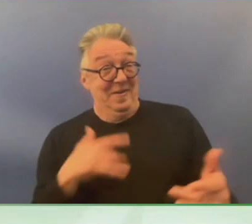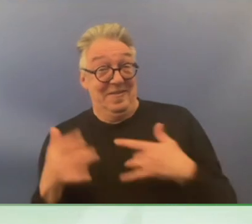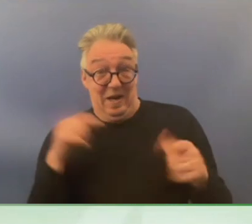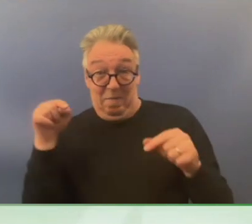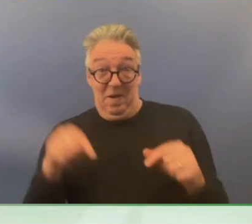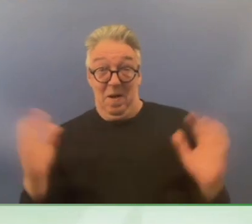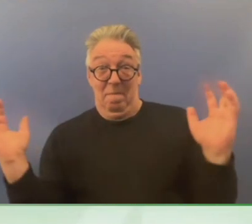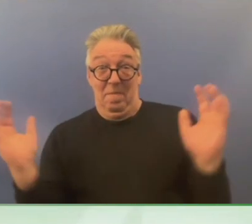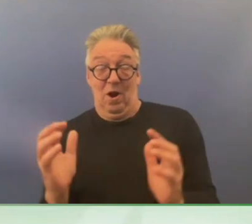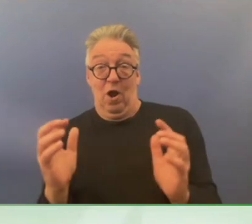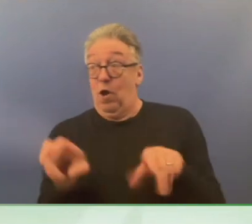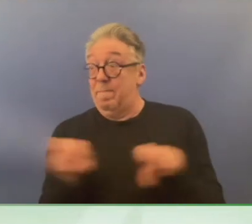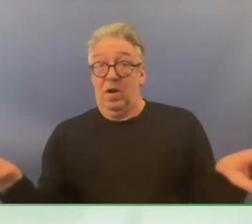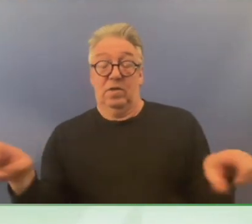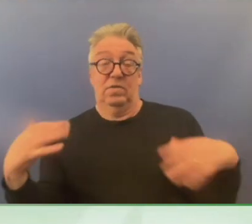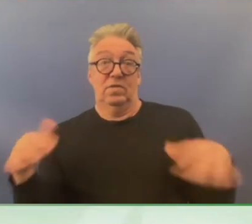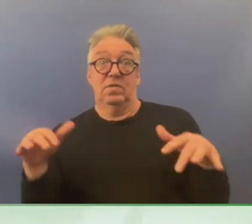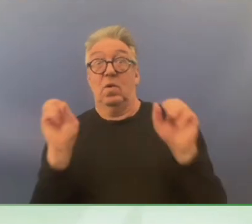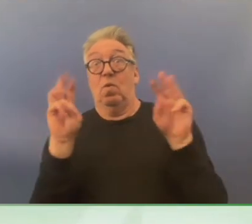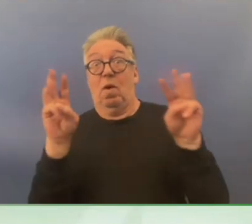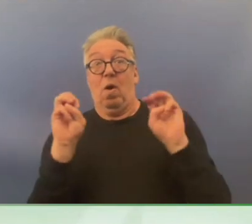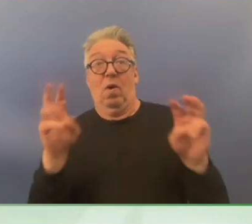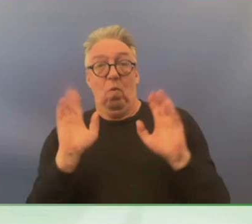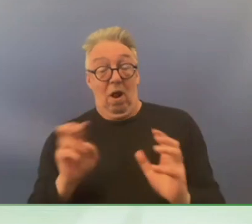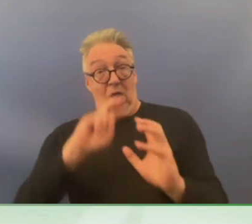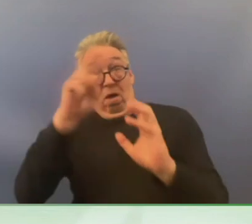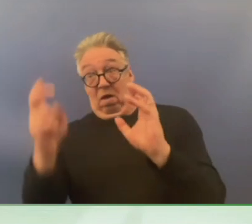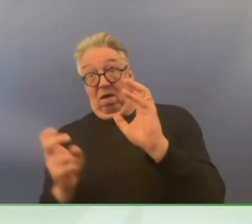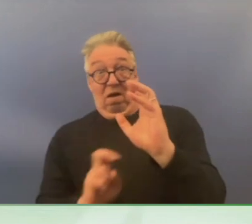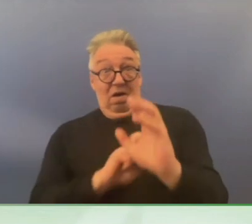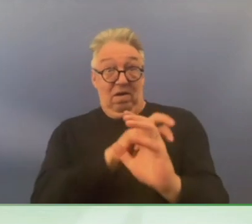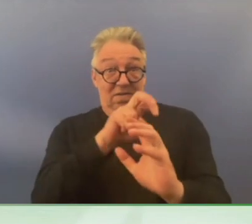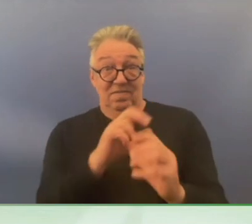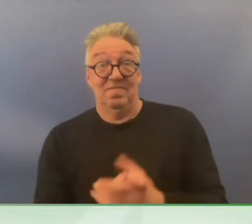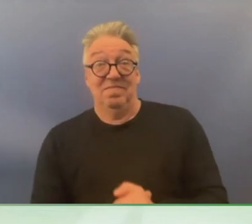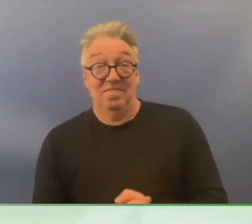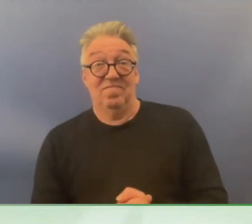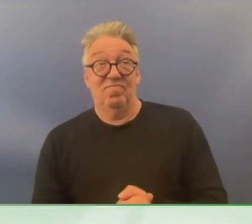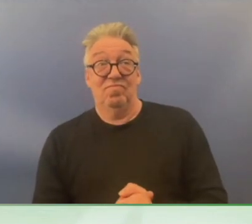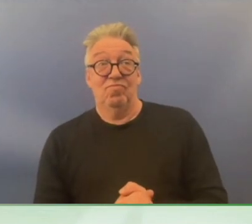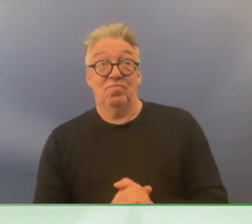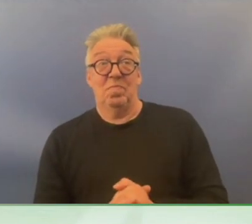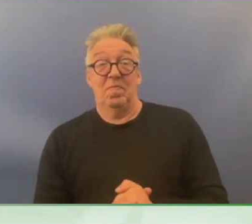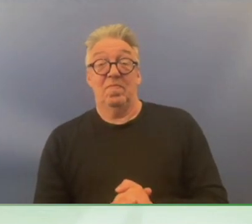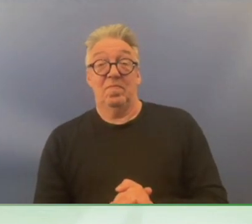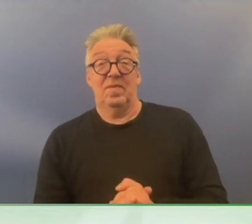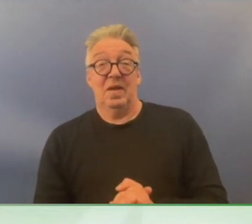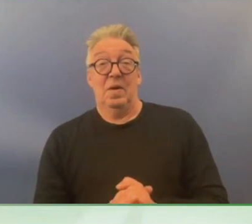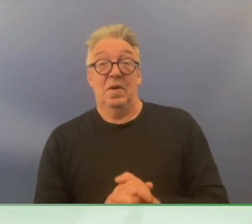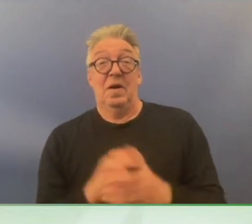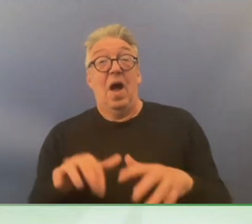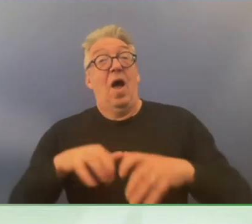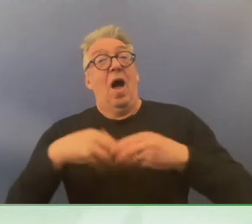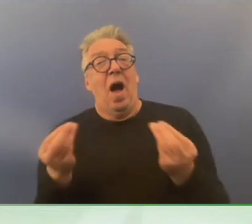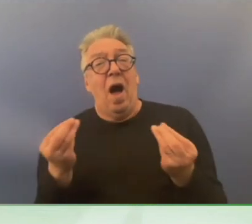fantastic panelists. We're going to take a tour around the world in terms of what they're doing and how they're supporting this